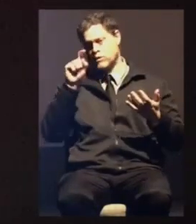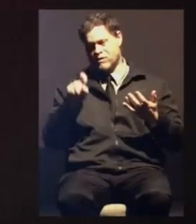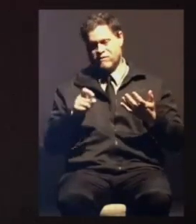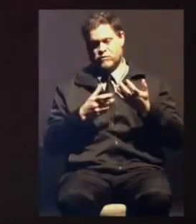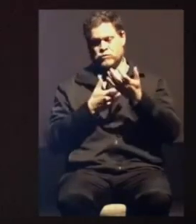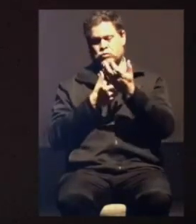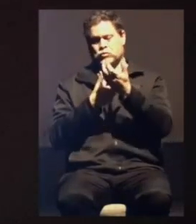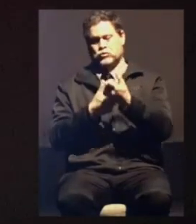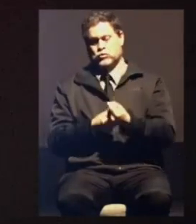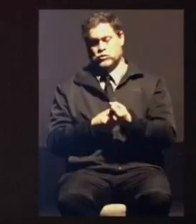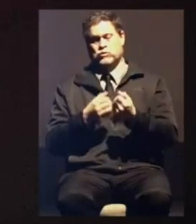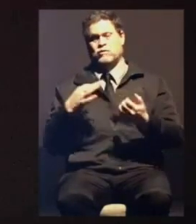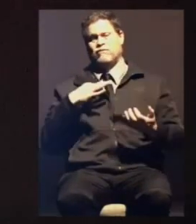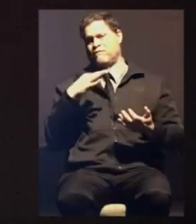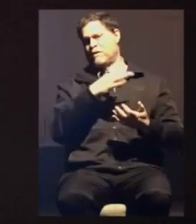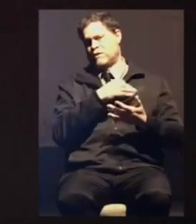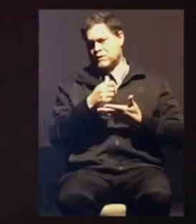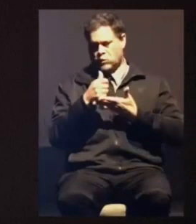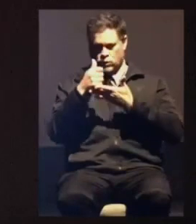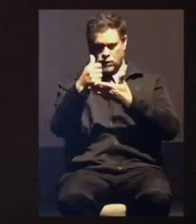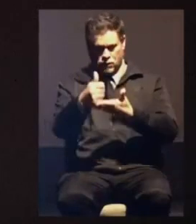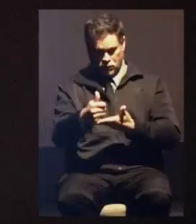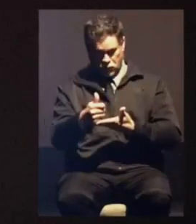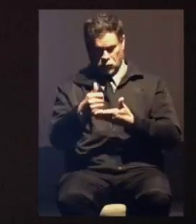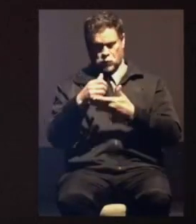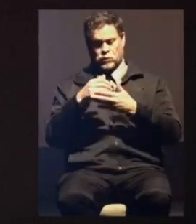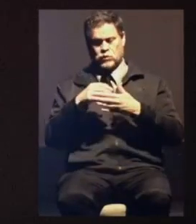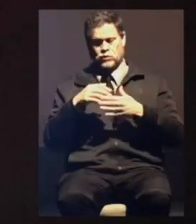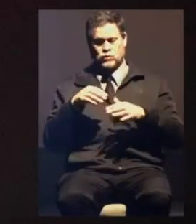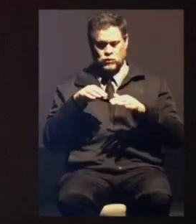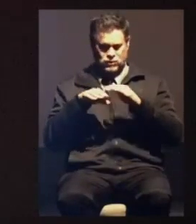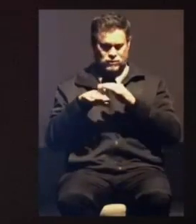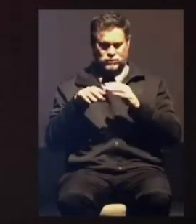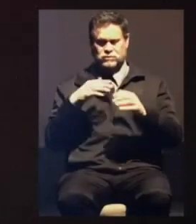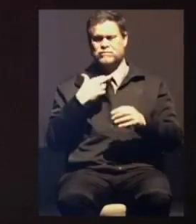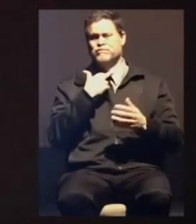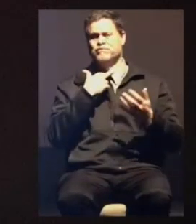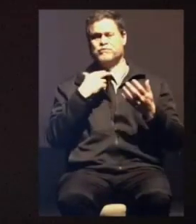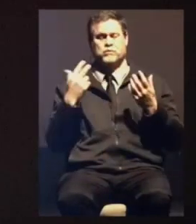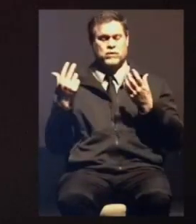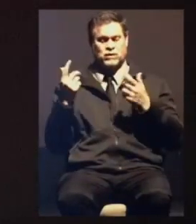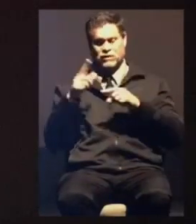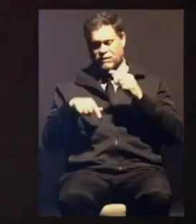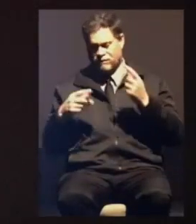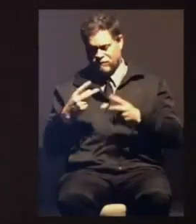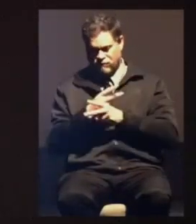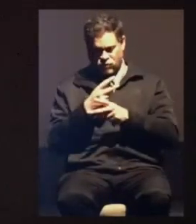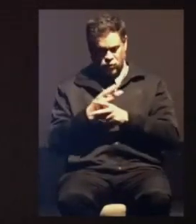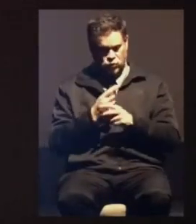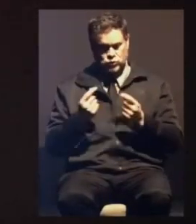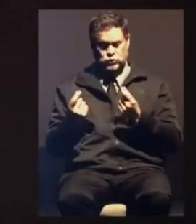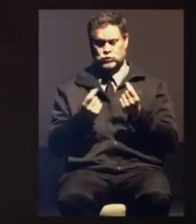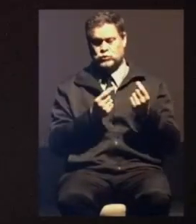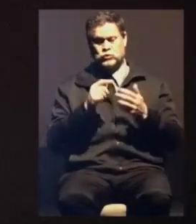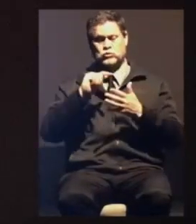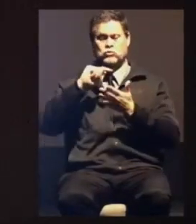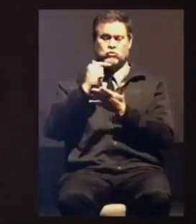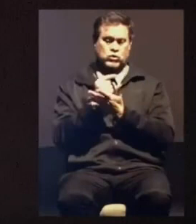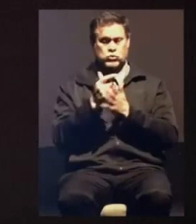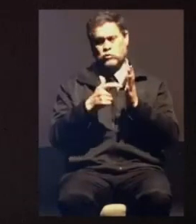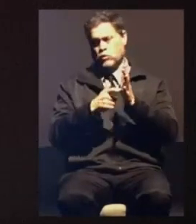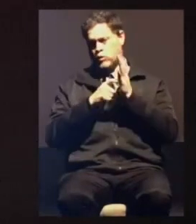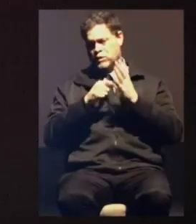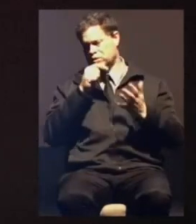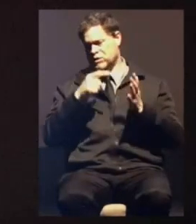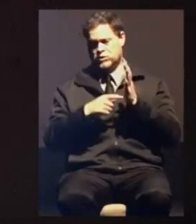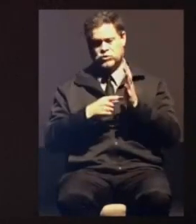trust that your faculty will help you when you get into a jam and can't quite figure out what you're doing. So our graduation requirement isn't